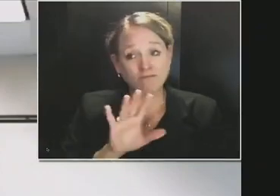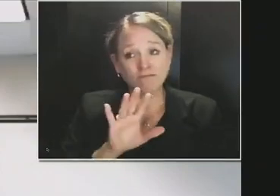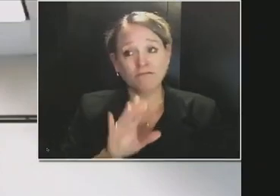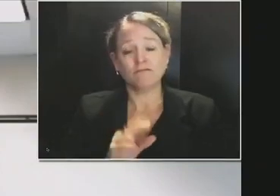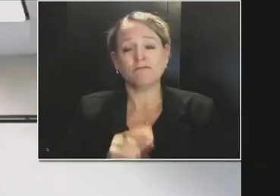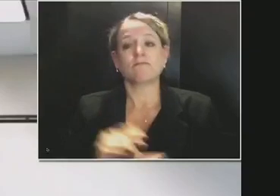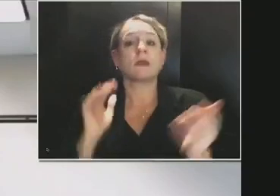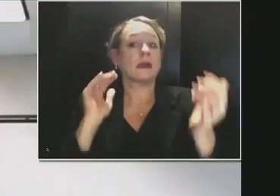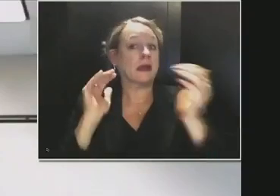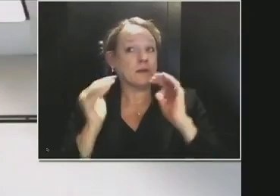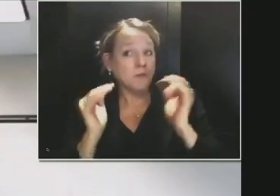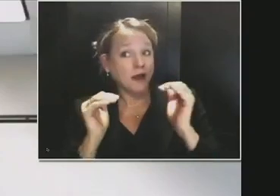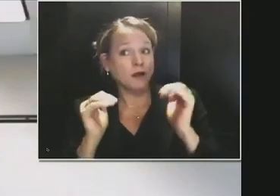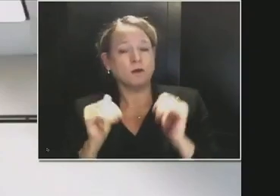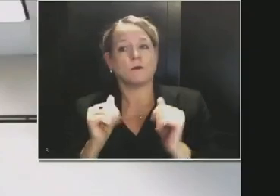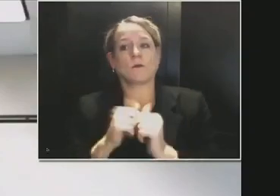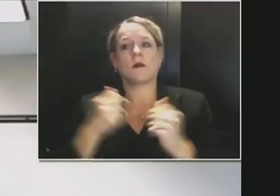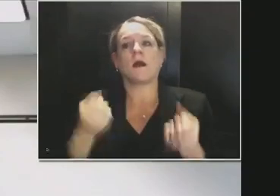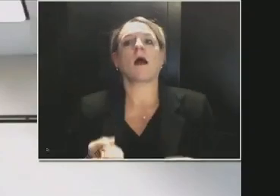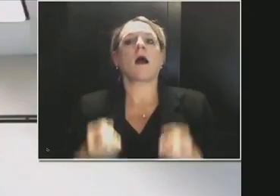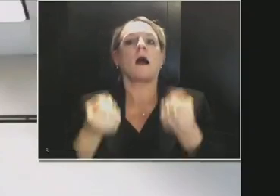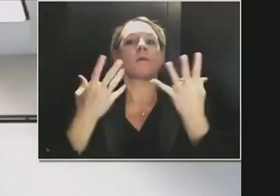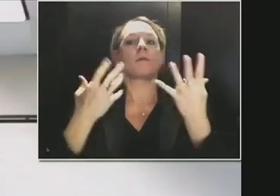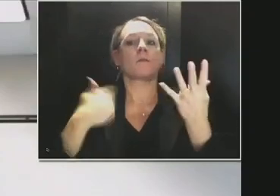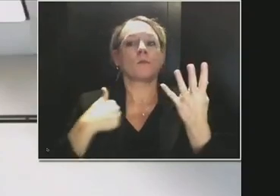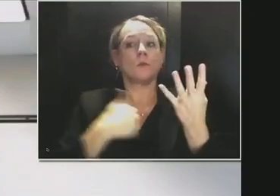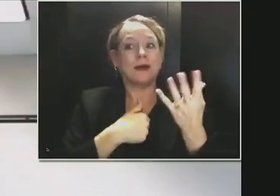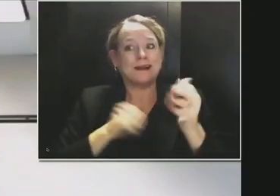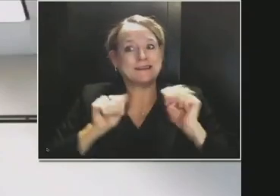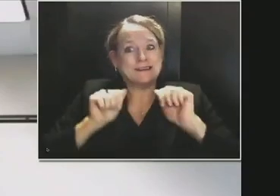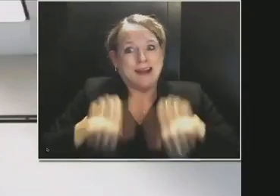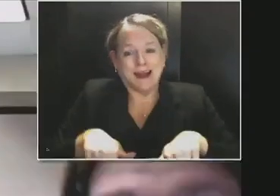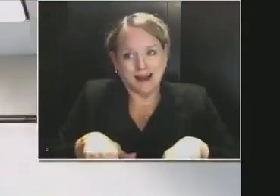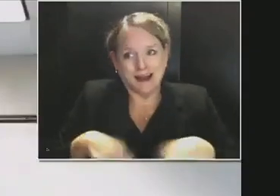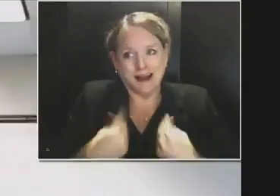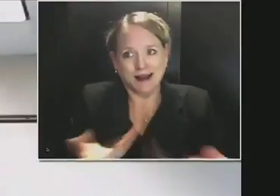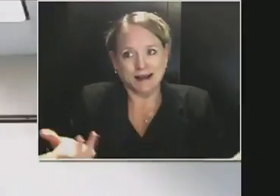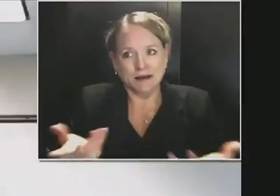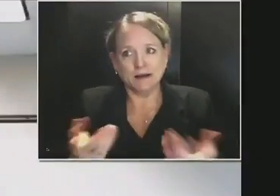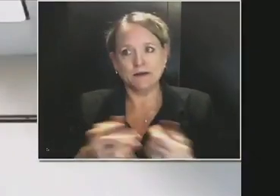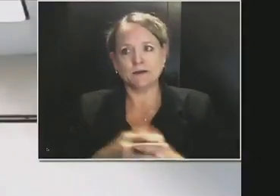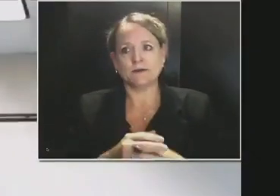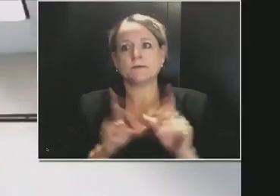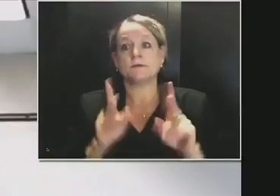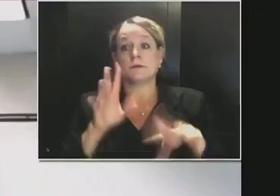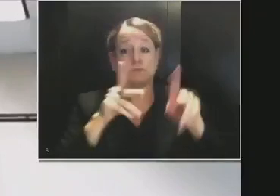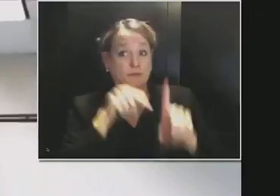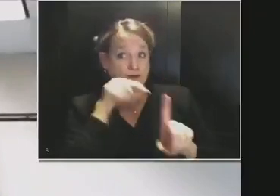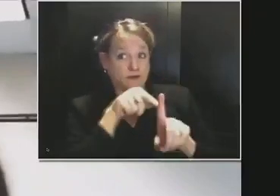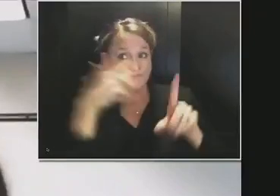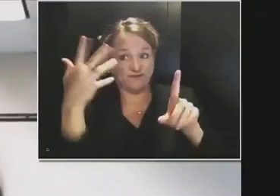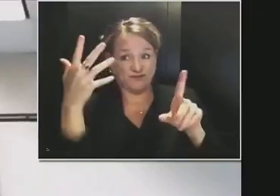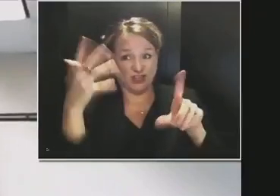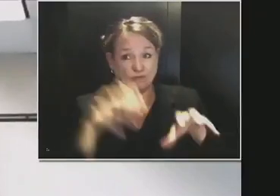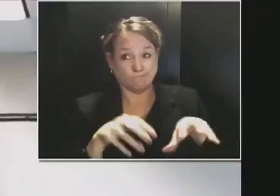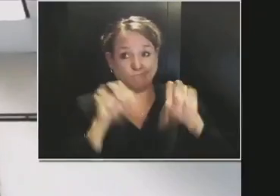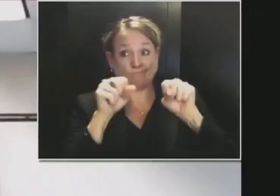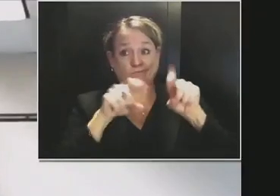is because approximately 21% of people that we report have had more than one